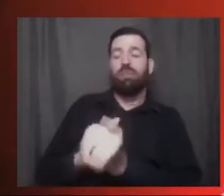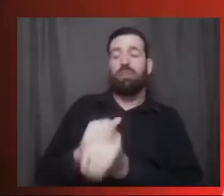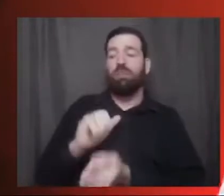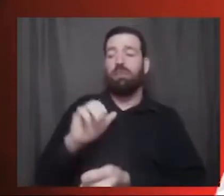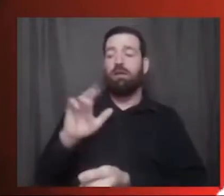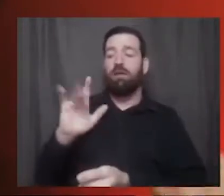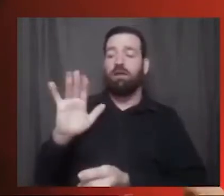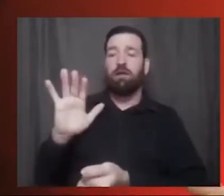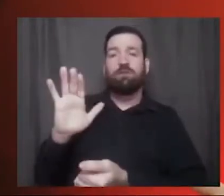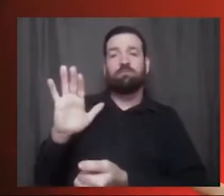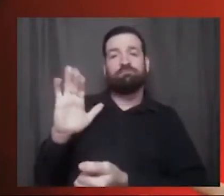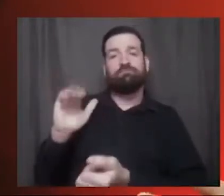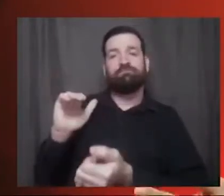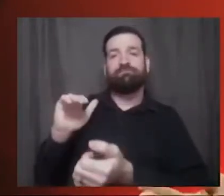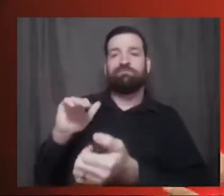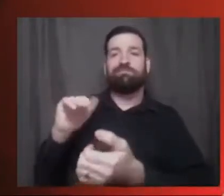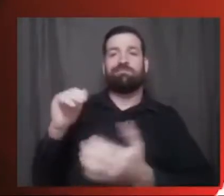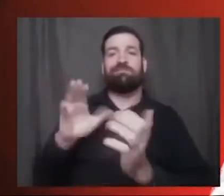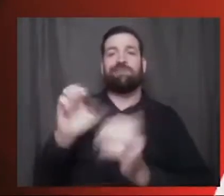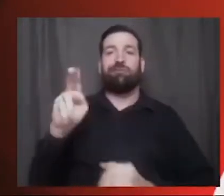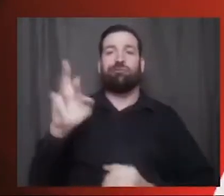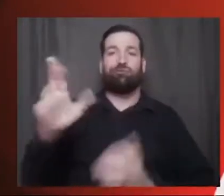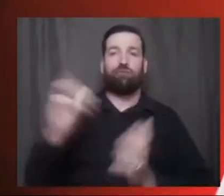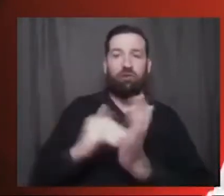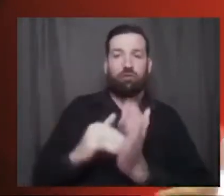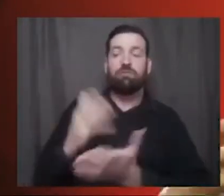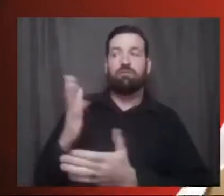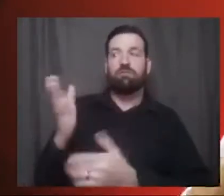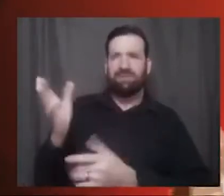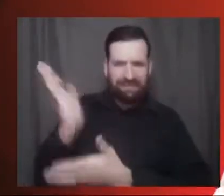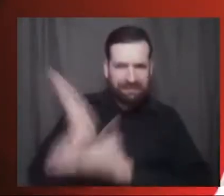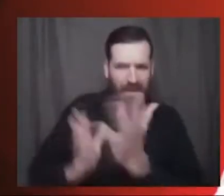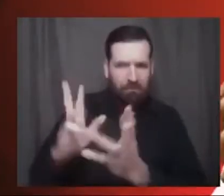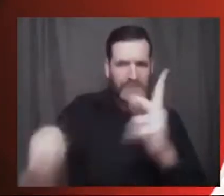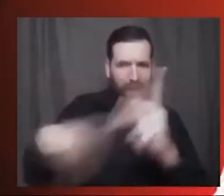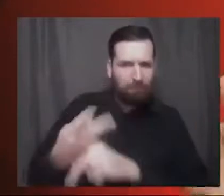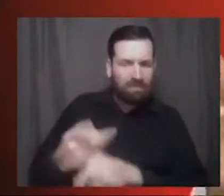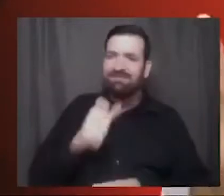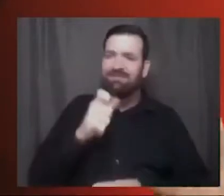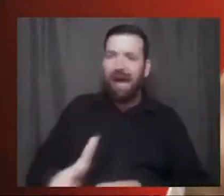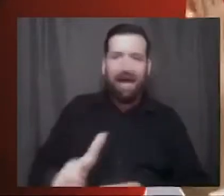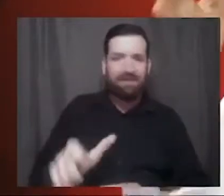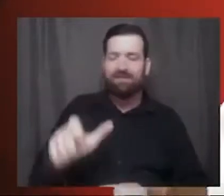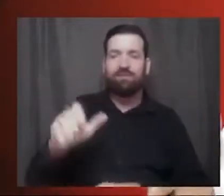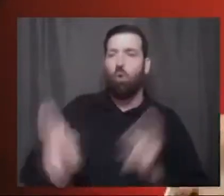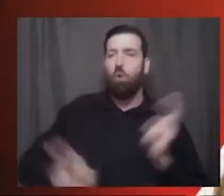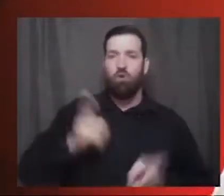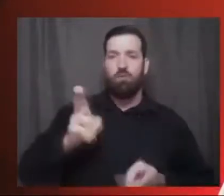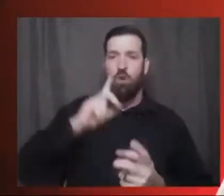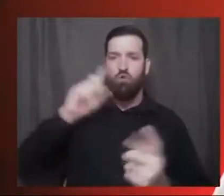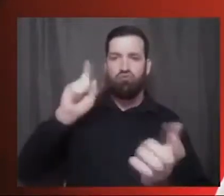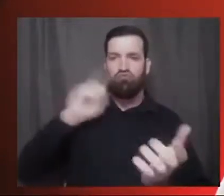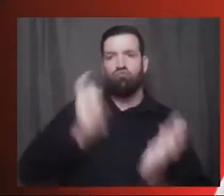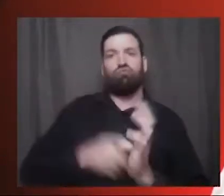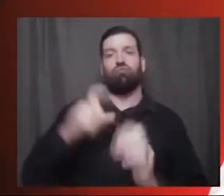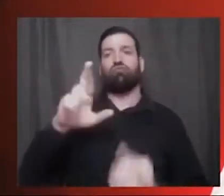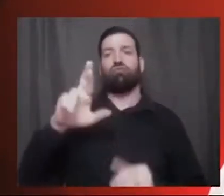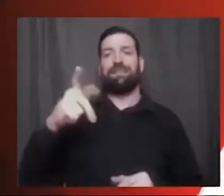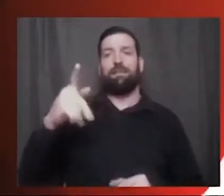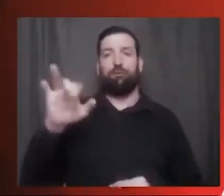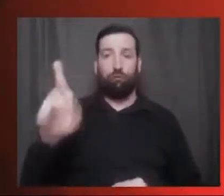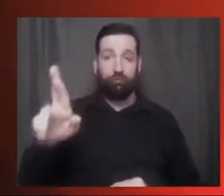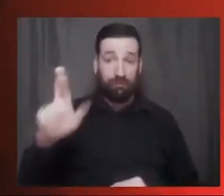that is not hormone receptor positive. Right. So sometimes we work with our oncologists, and if that's the case, that's the type of breast cancer the patient has, and the